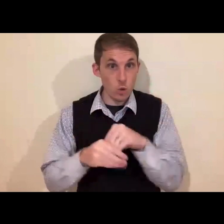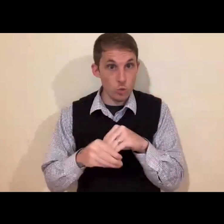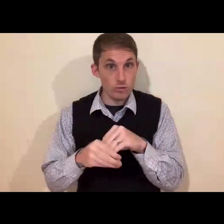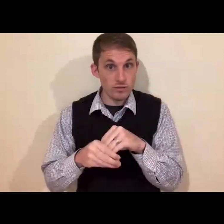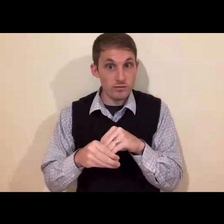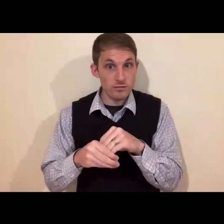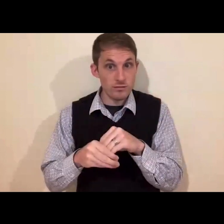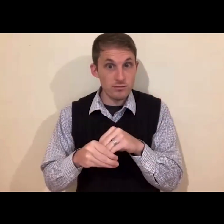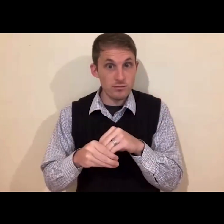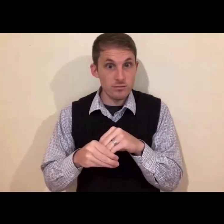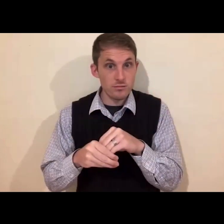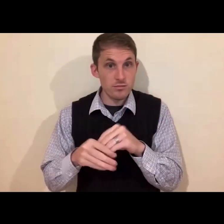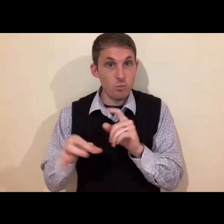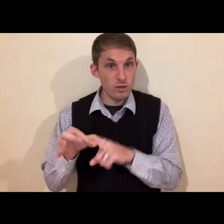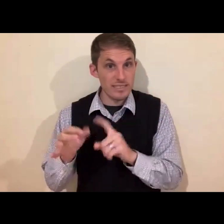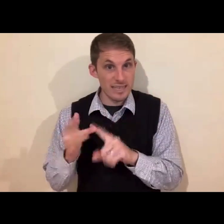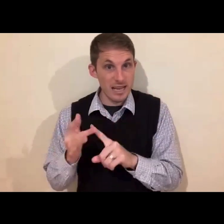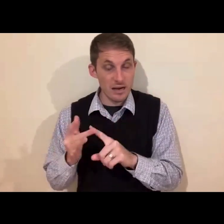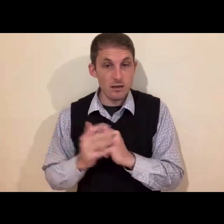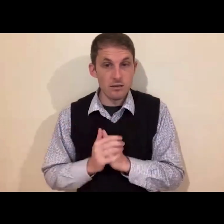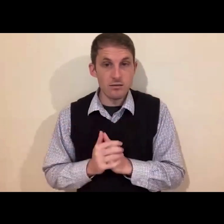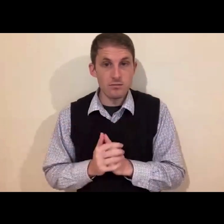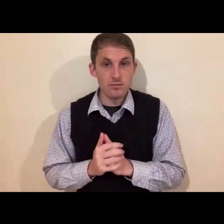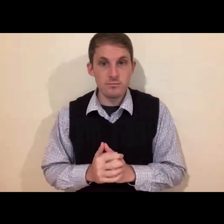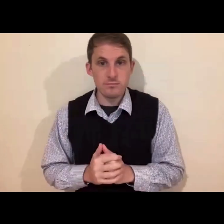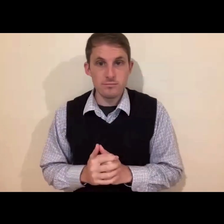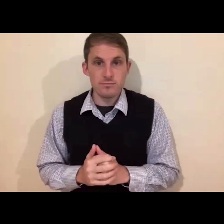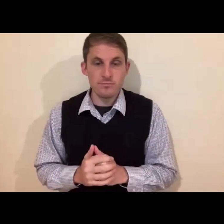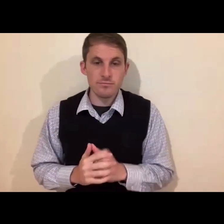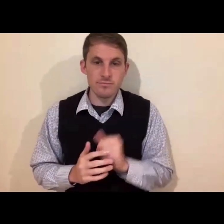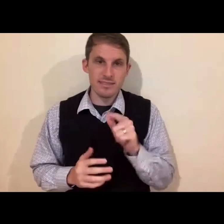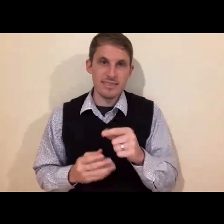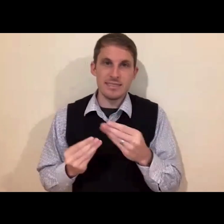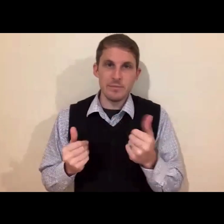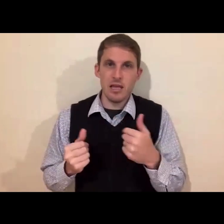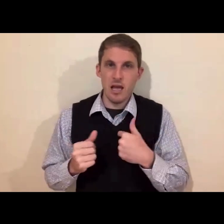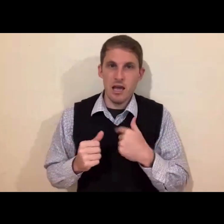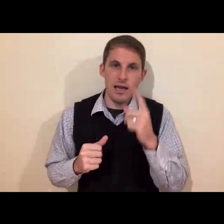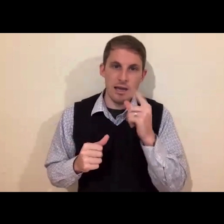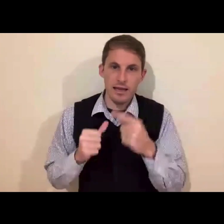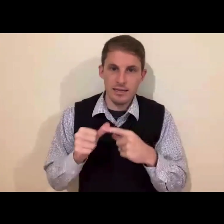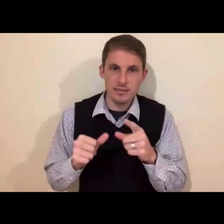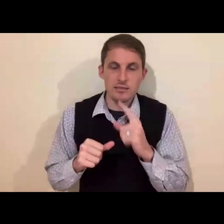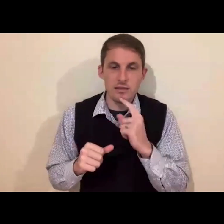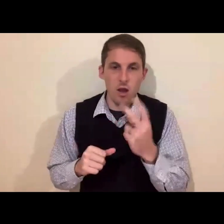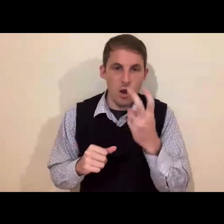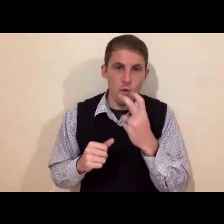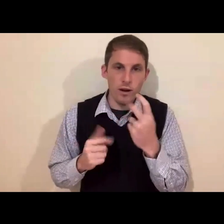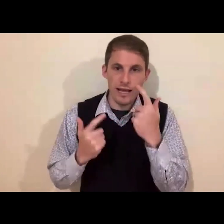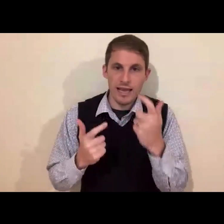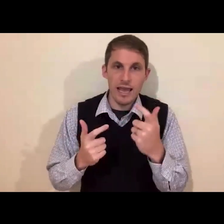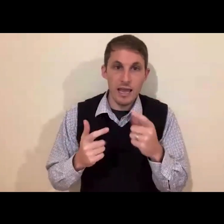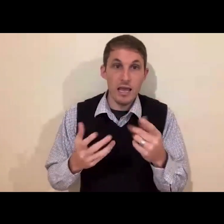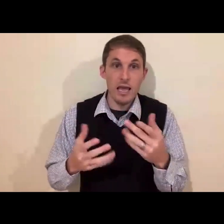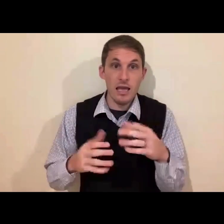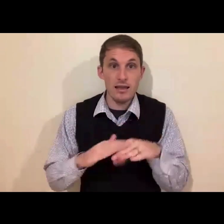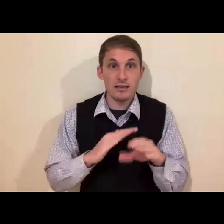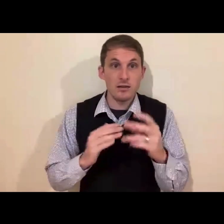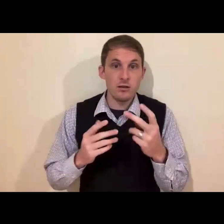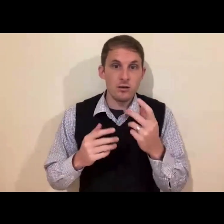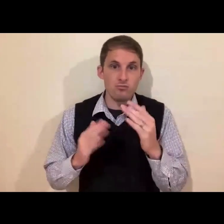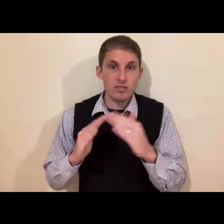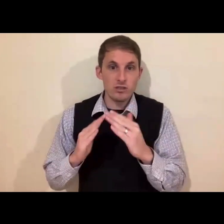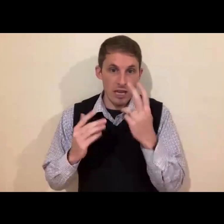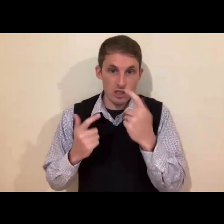quality indicators. So that's something that I can certainly pick up. So all care recipients receiving residential aged